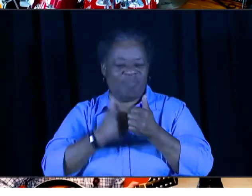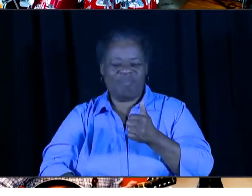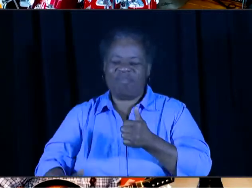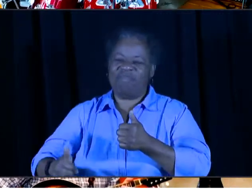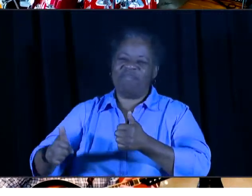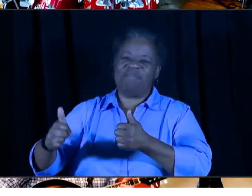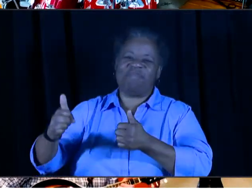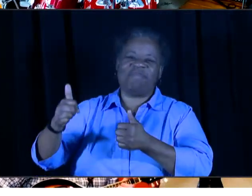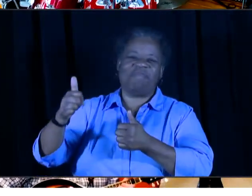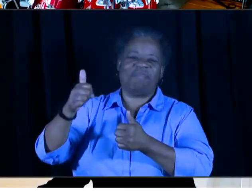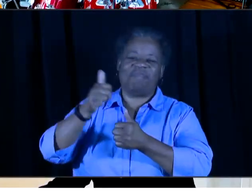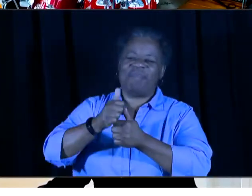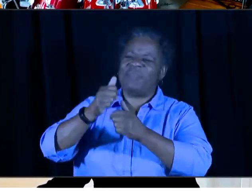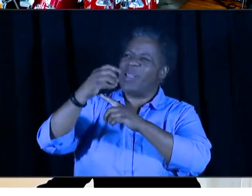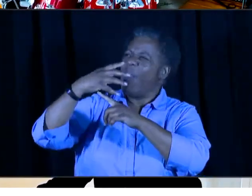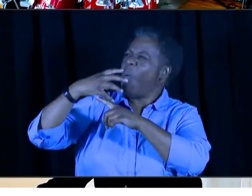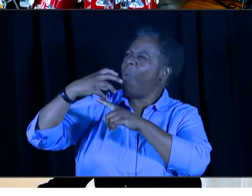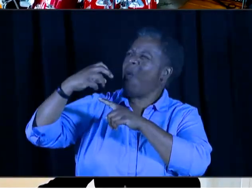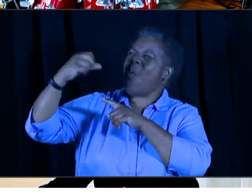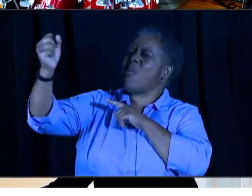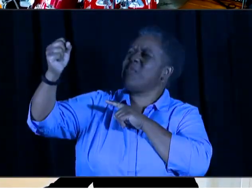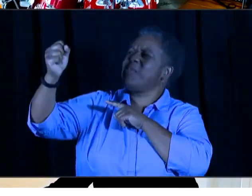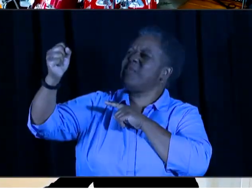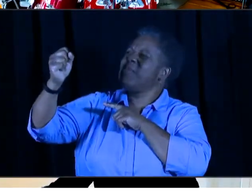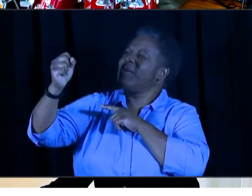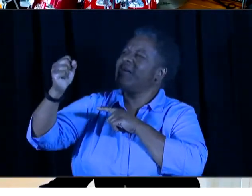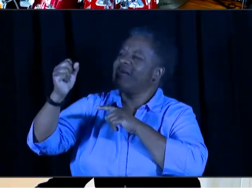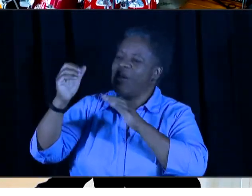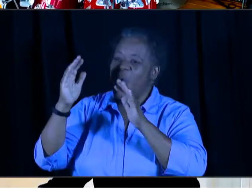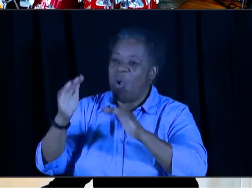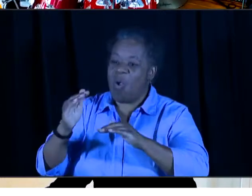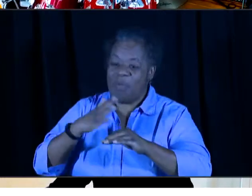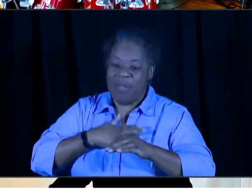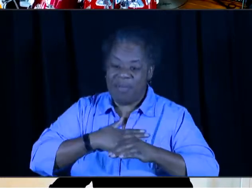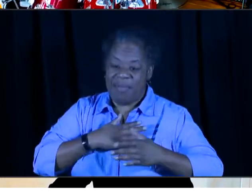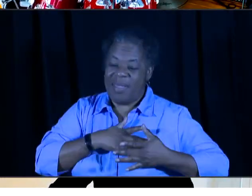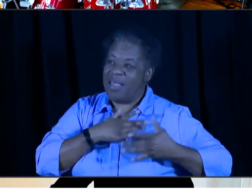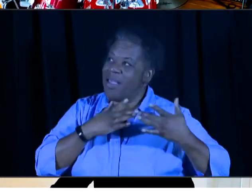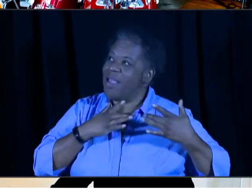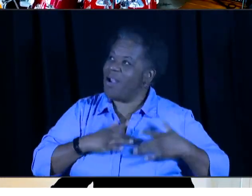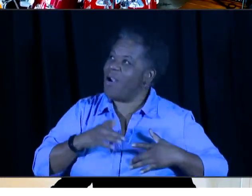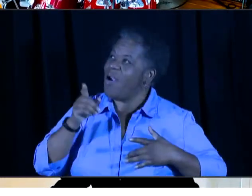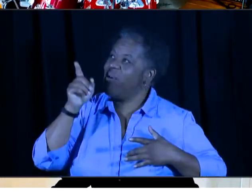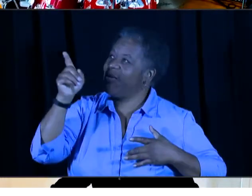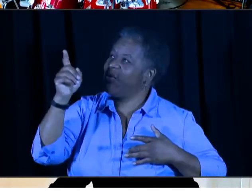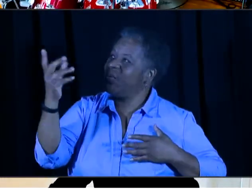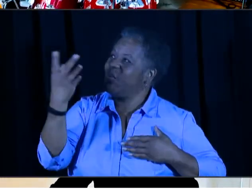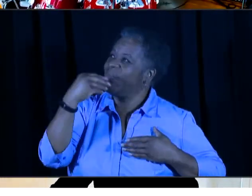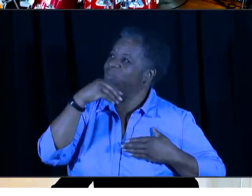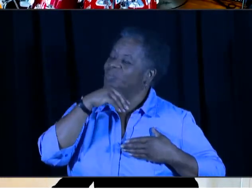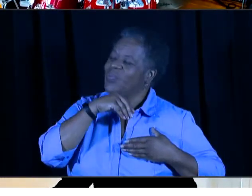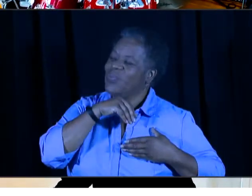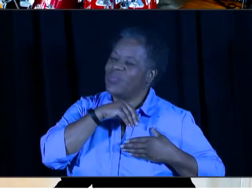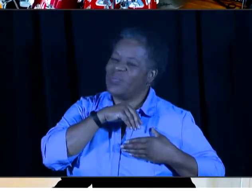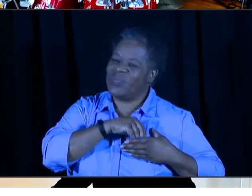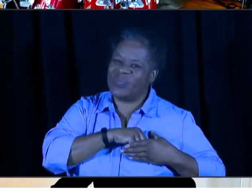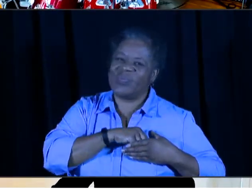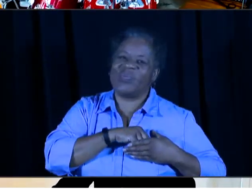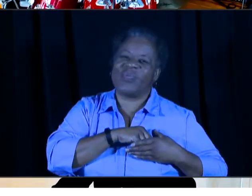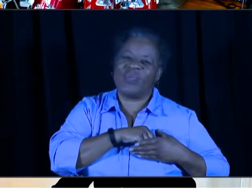beside you. Forever the hope in my heart.